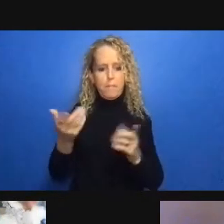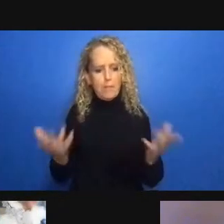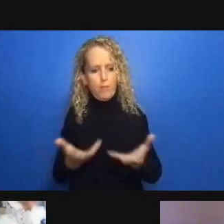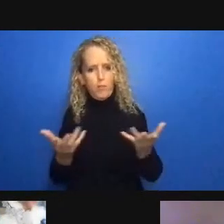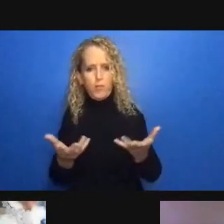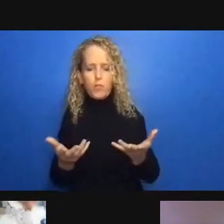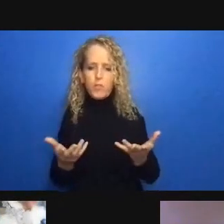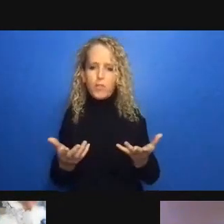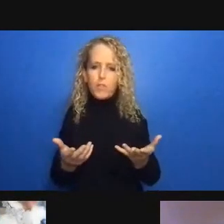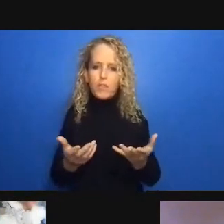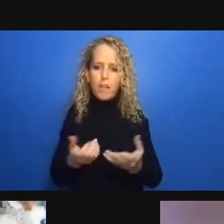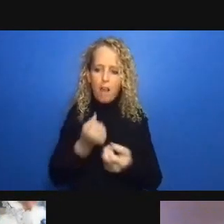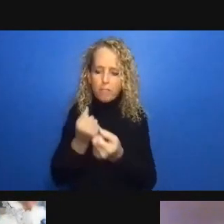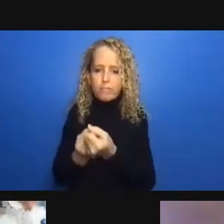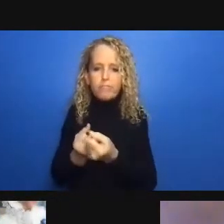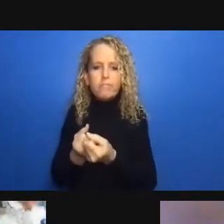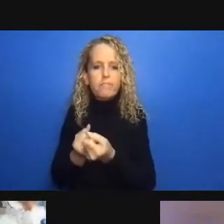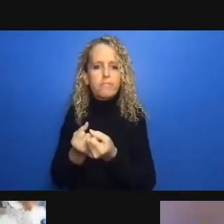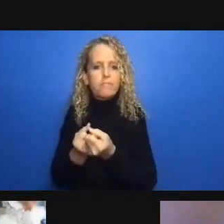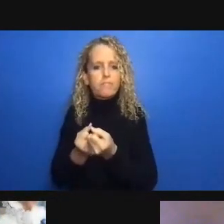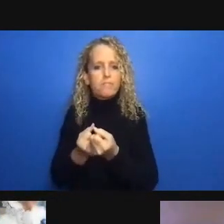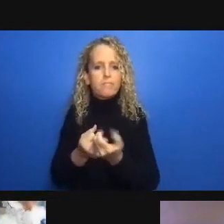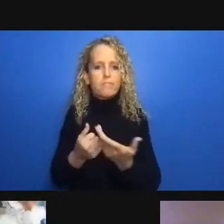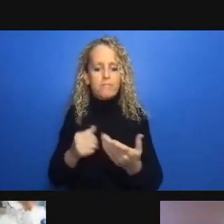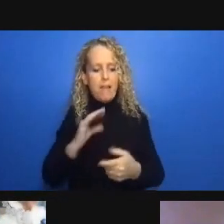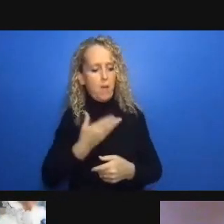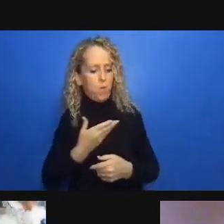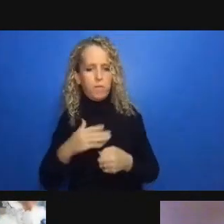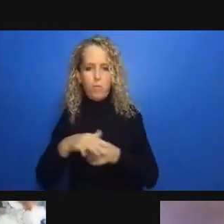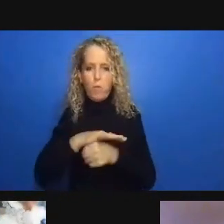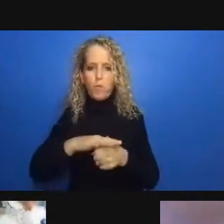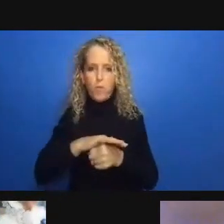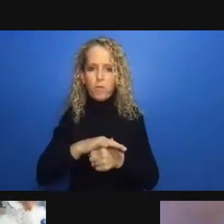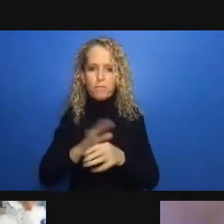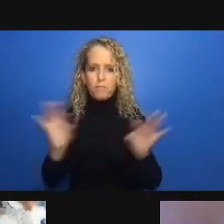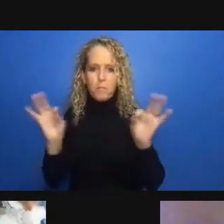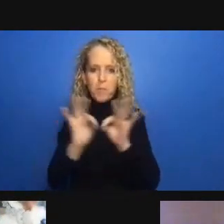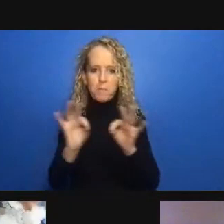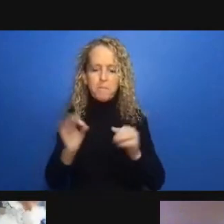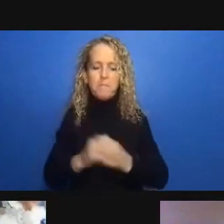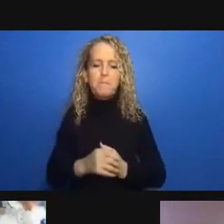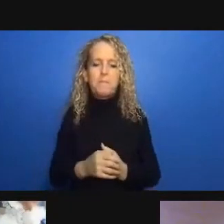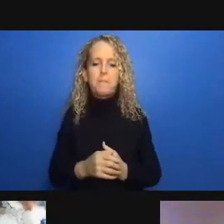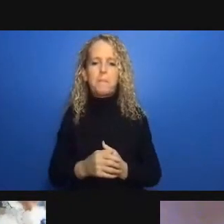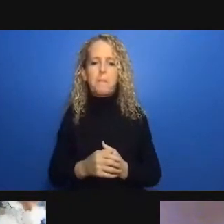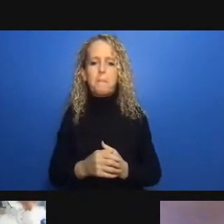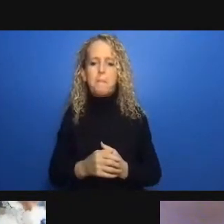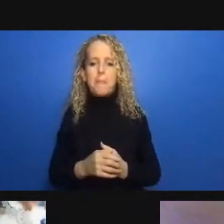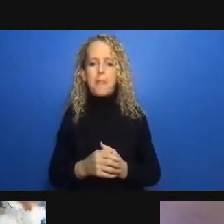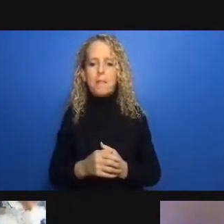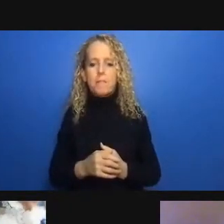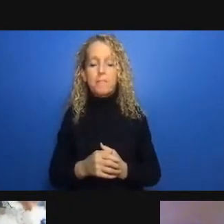We invest in our colleagues and in our local neighborhoods as well. A country like Turkey is an example of